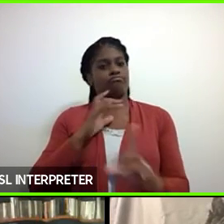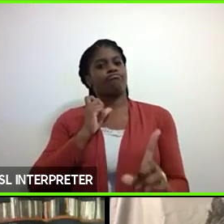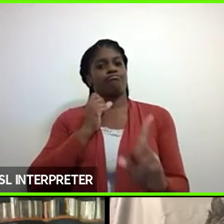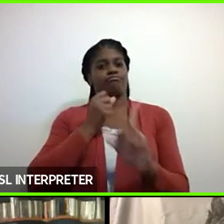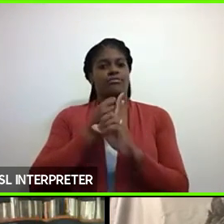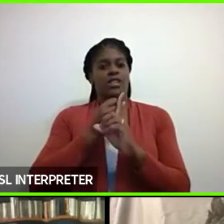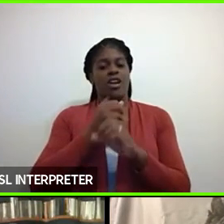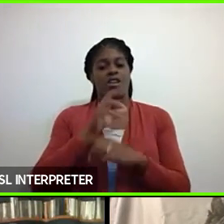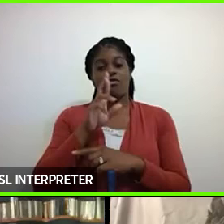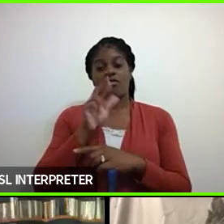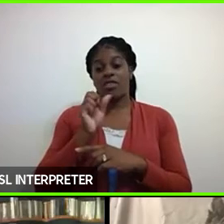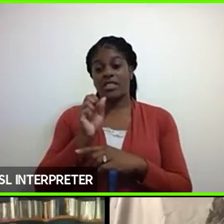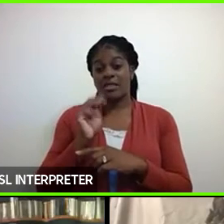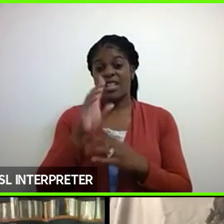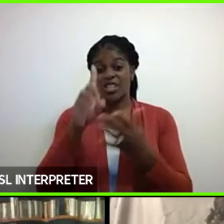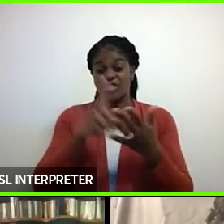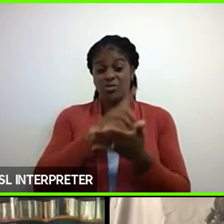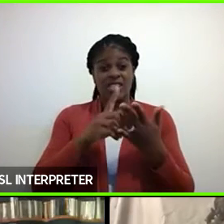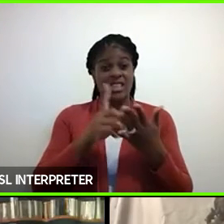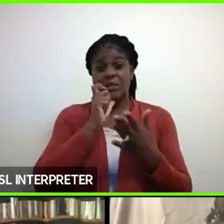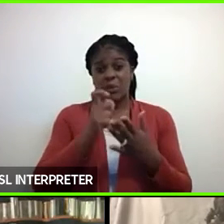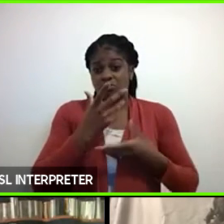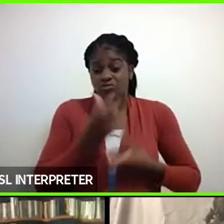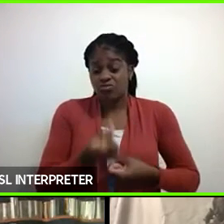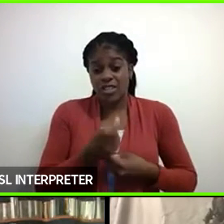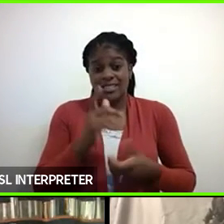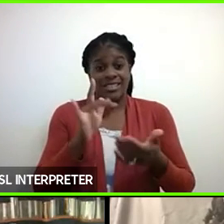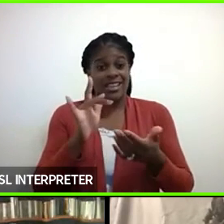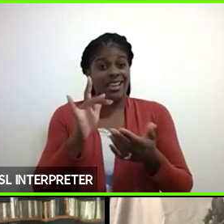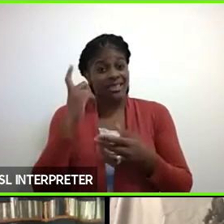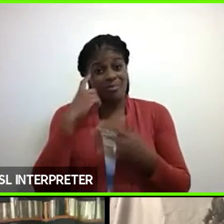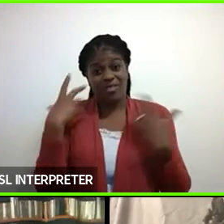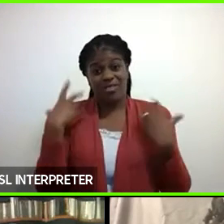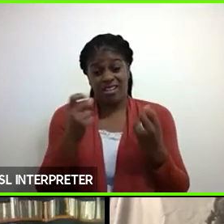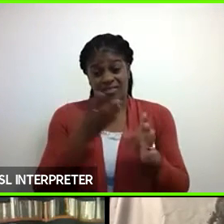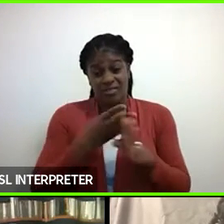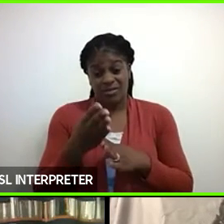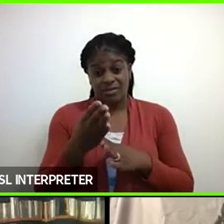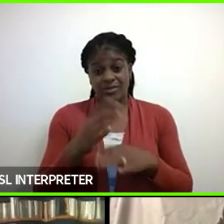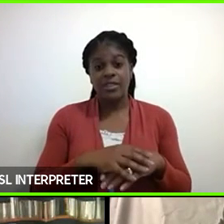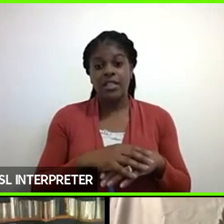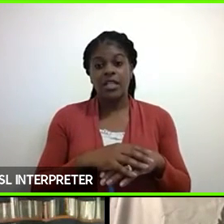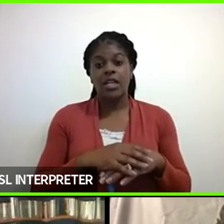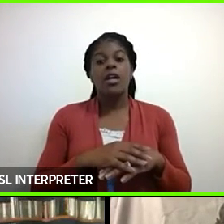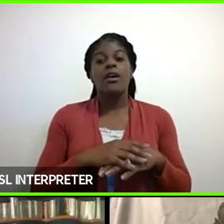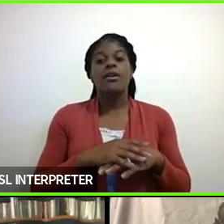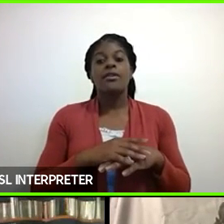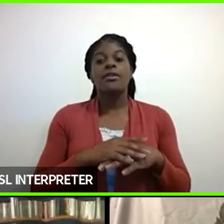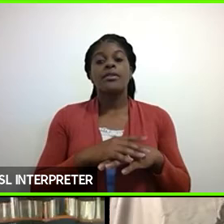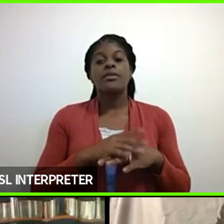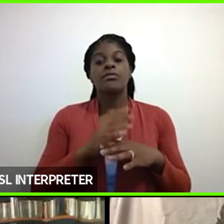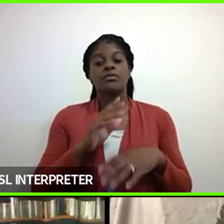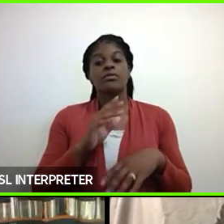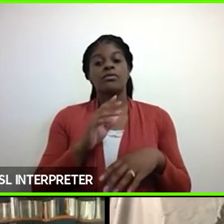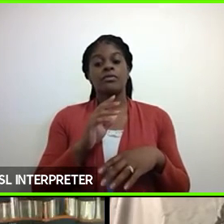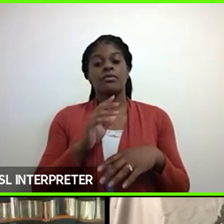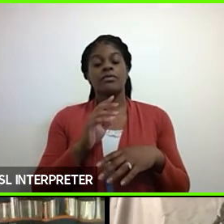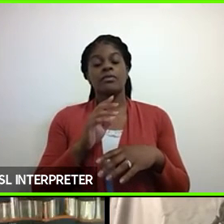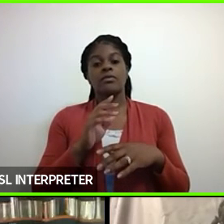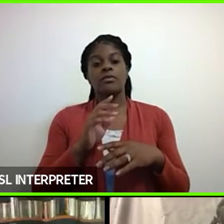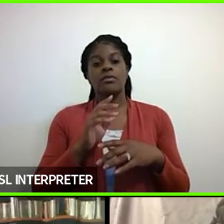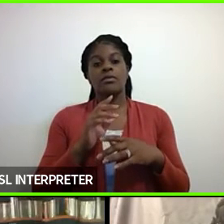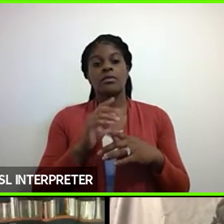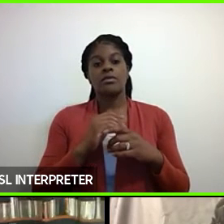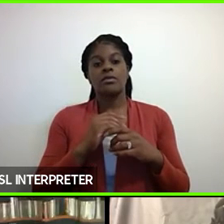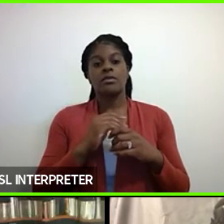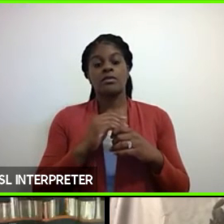and discrimination have this distrust in the mental health field. And so, and then when we get into next, you know, so what are the